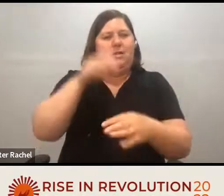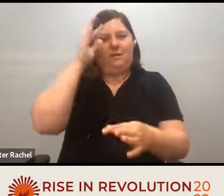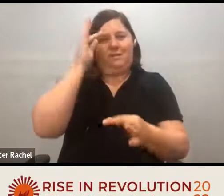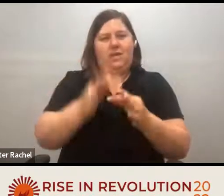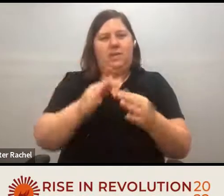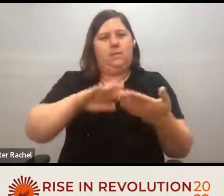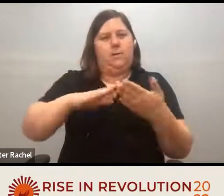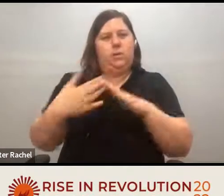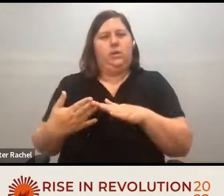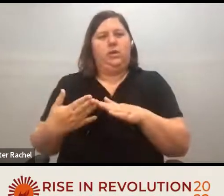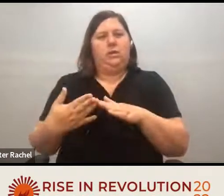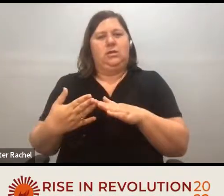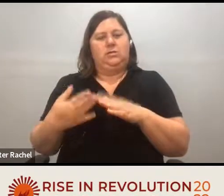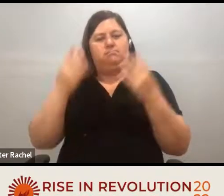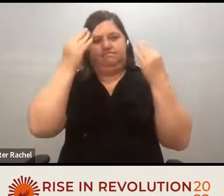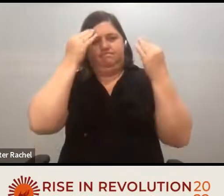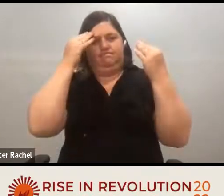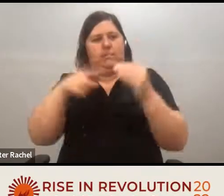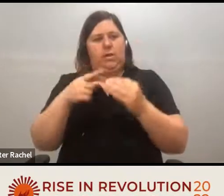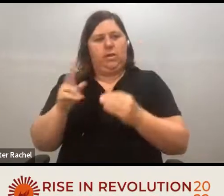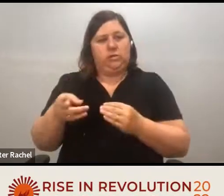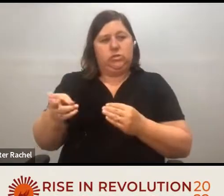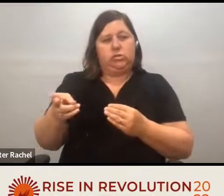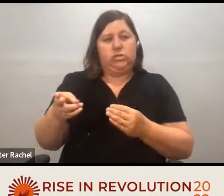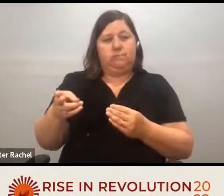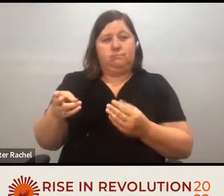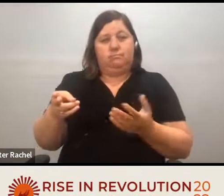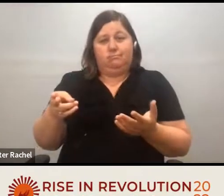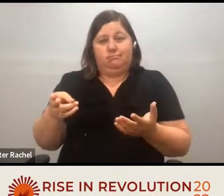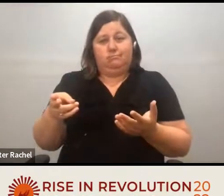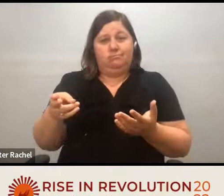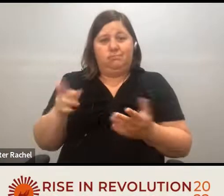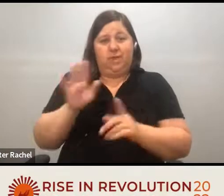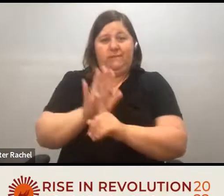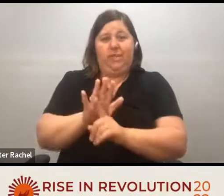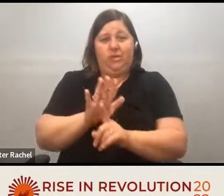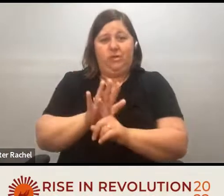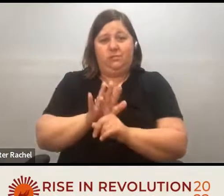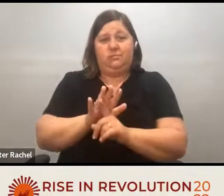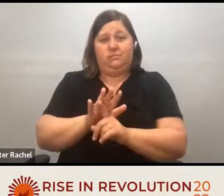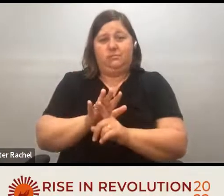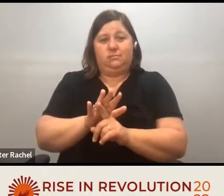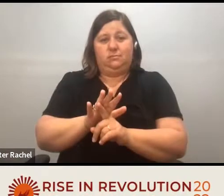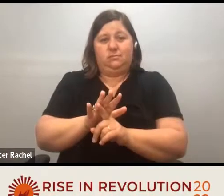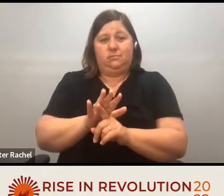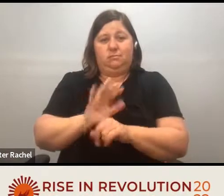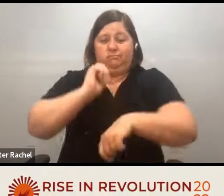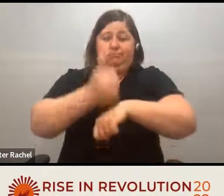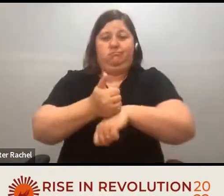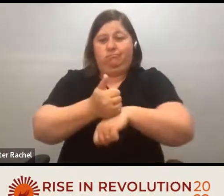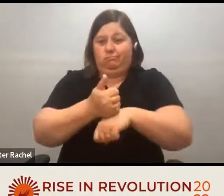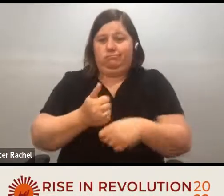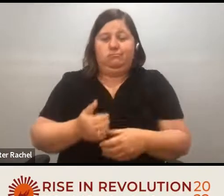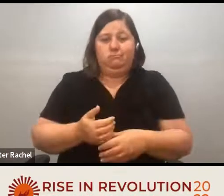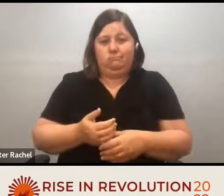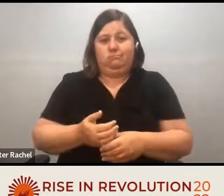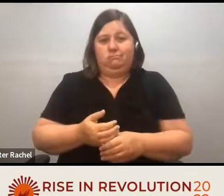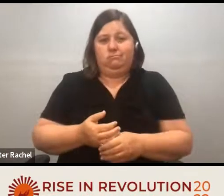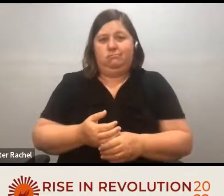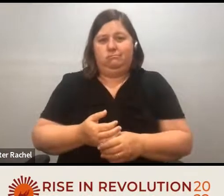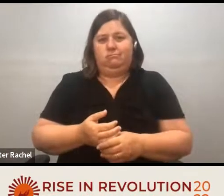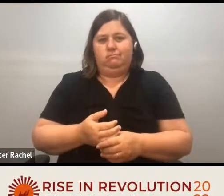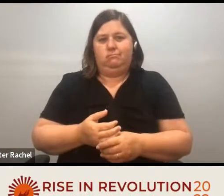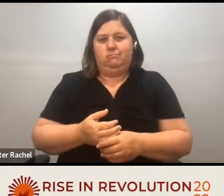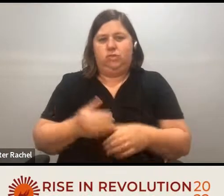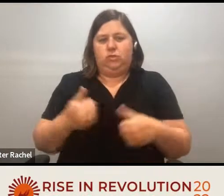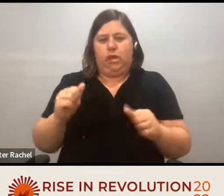kind of reflecting on the history of their kind of foundings are doing things to